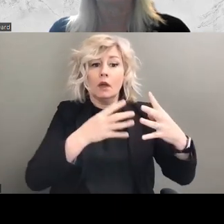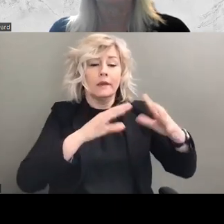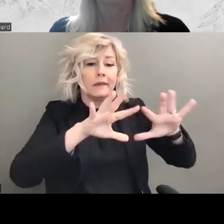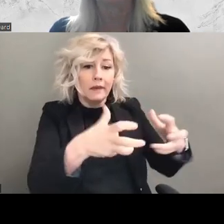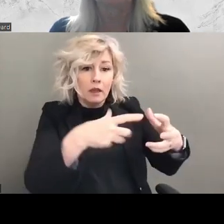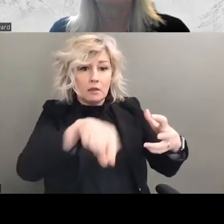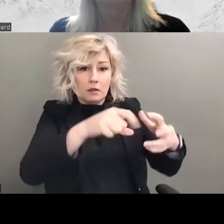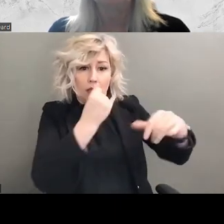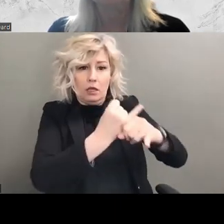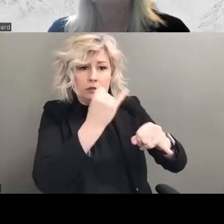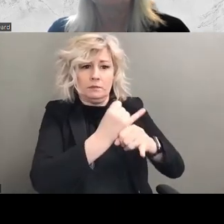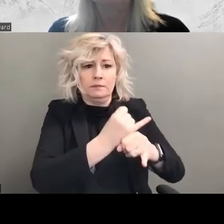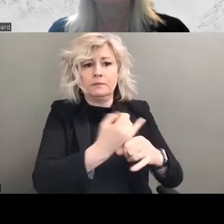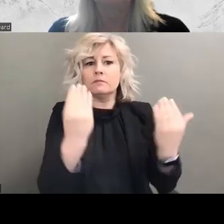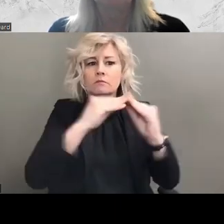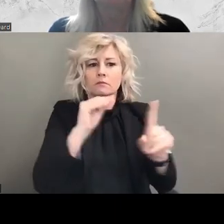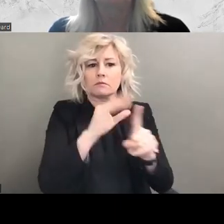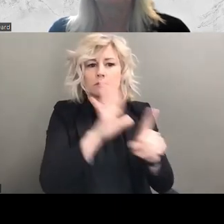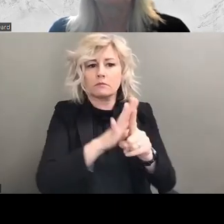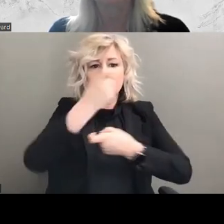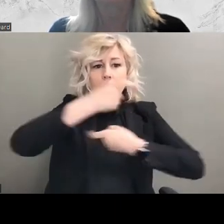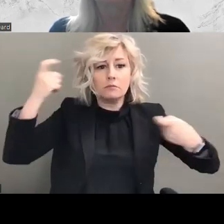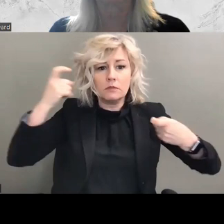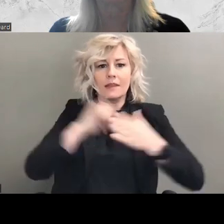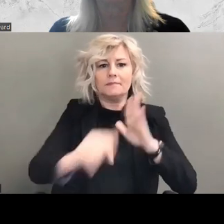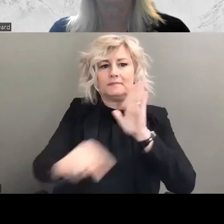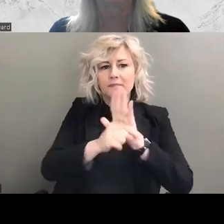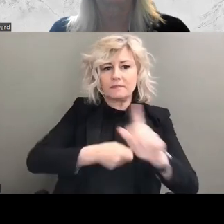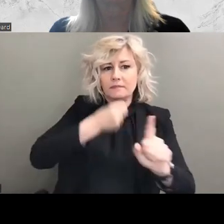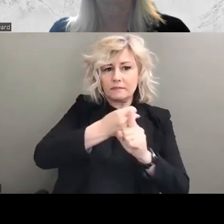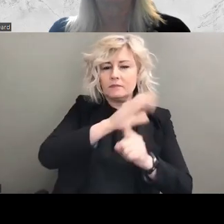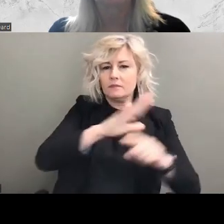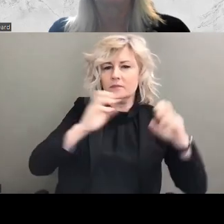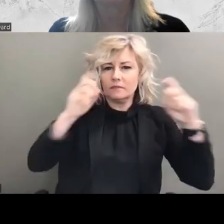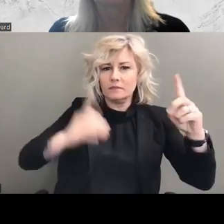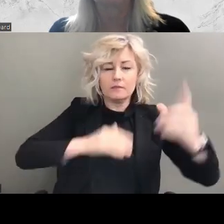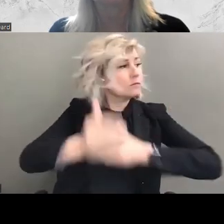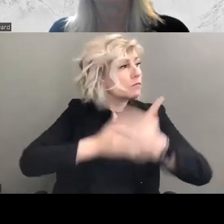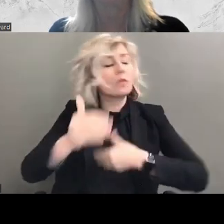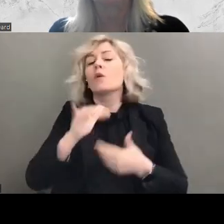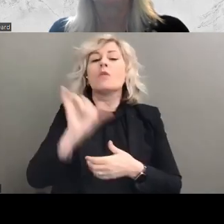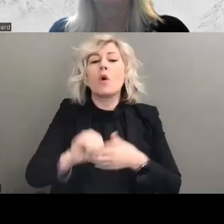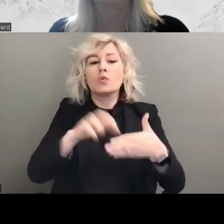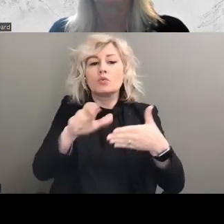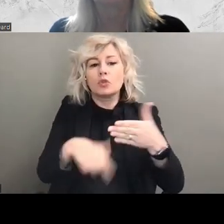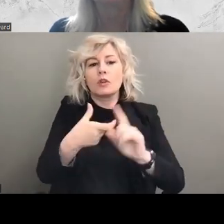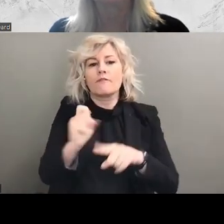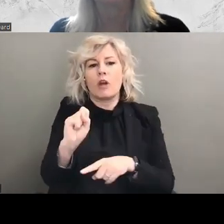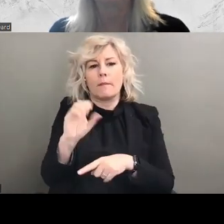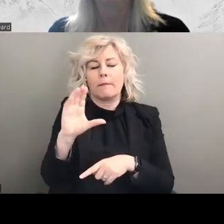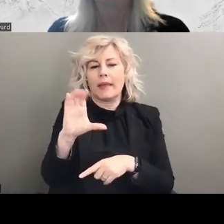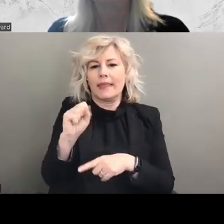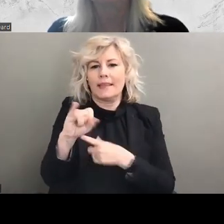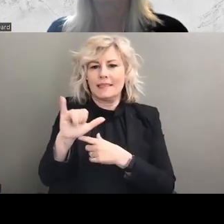increase exposure to trauma and to negatively impact educational progress. And these are outcomes from a Casey Family